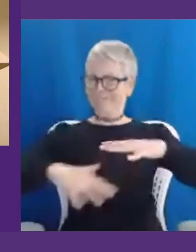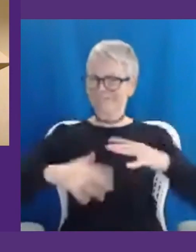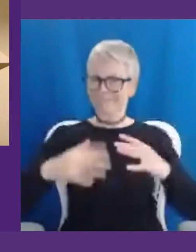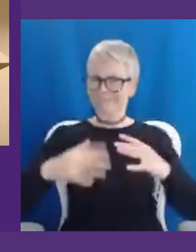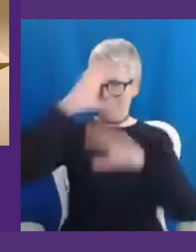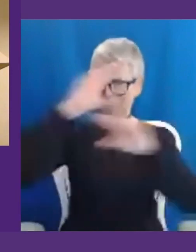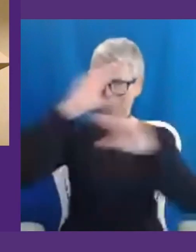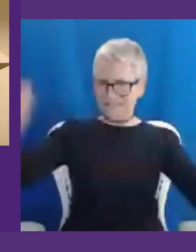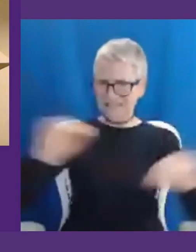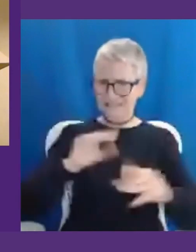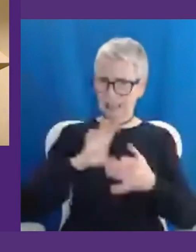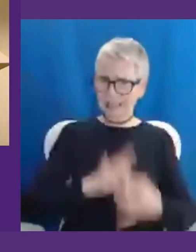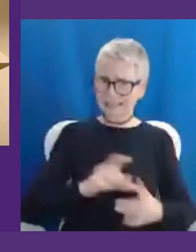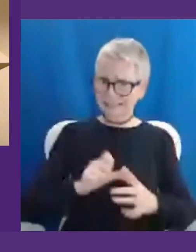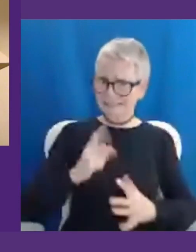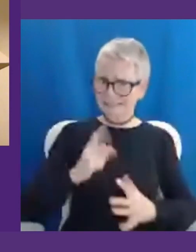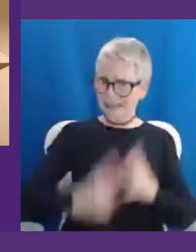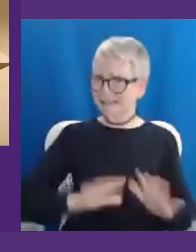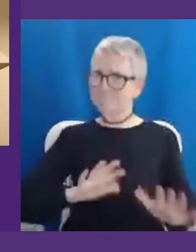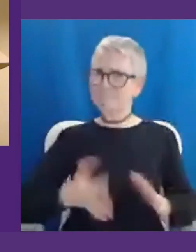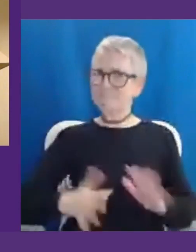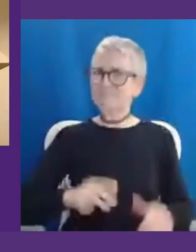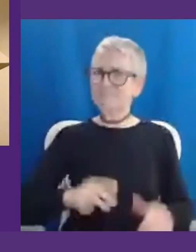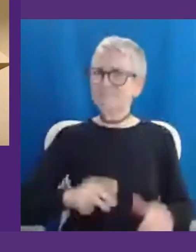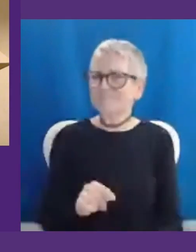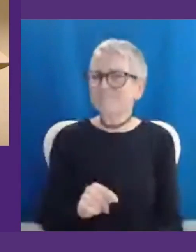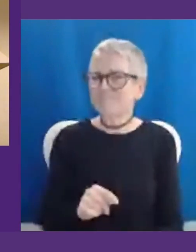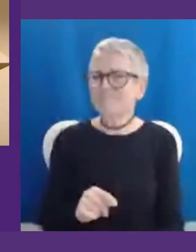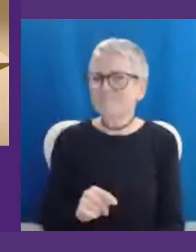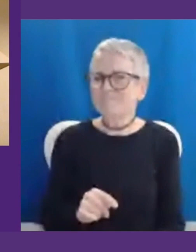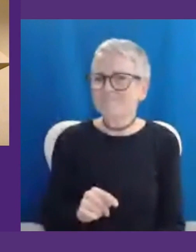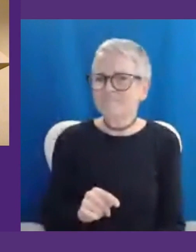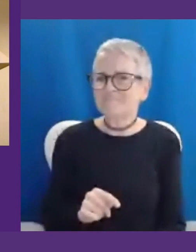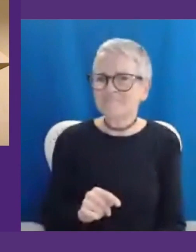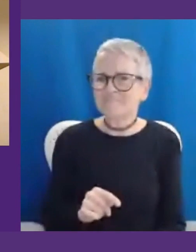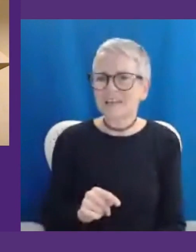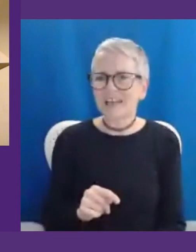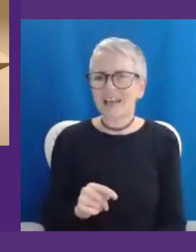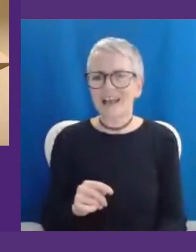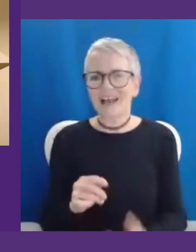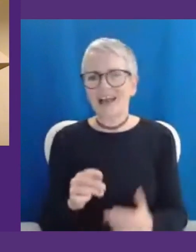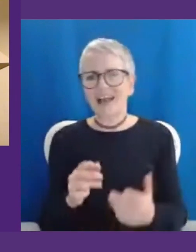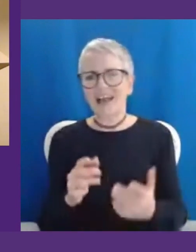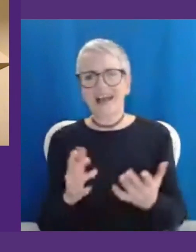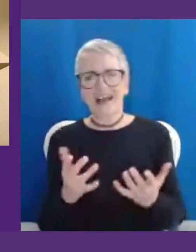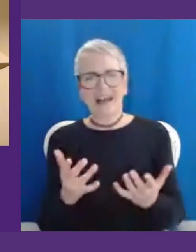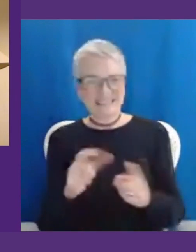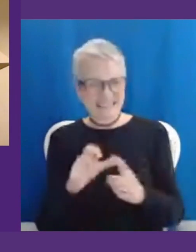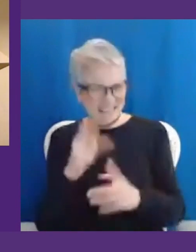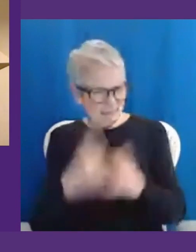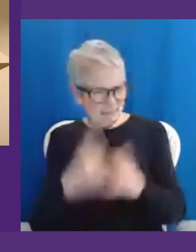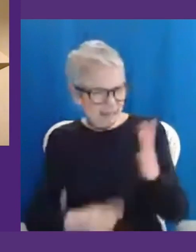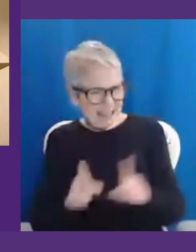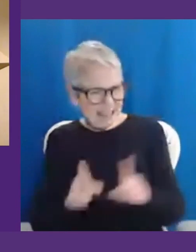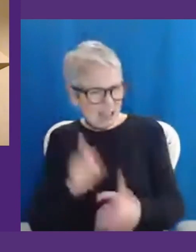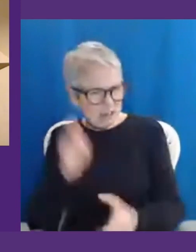sense that disability is a punishment and is a tragedy and is a